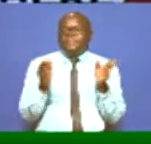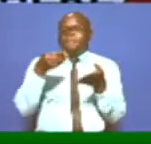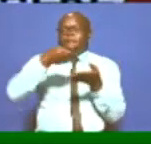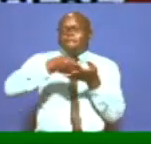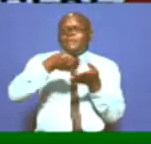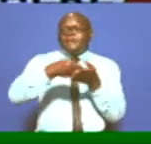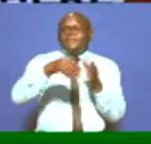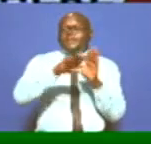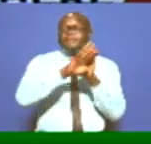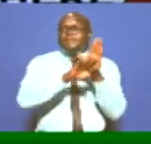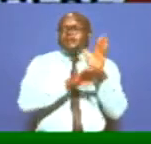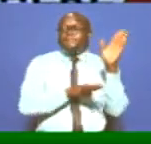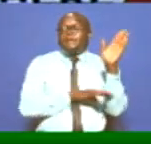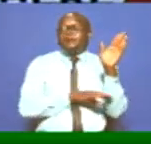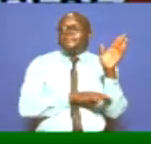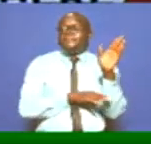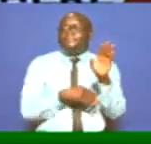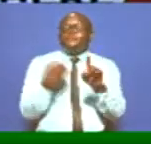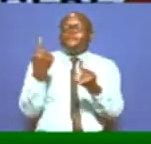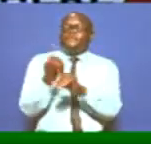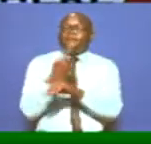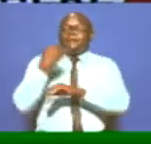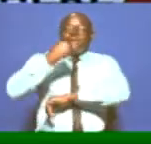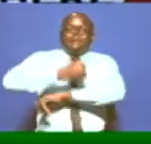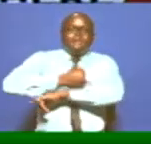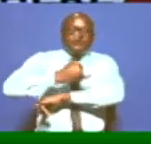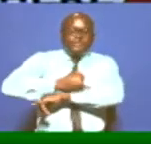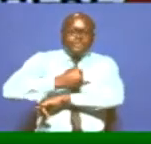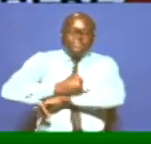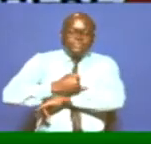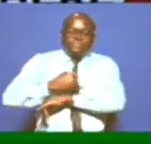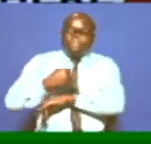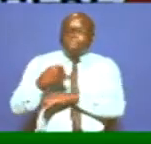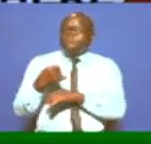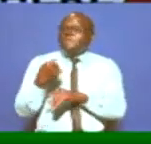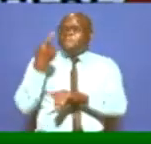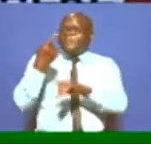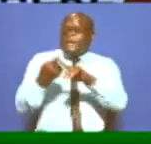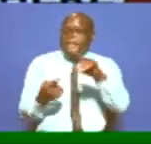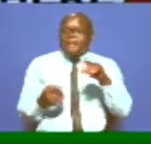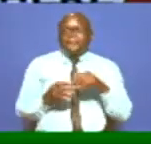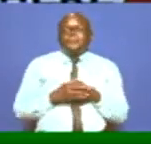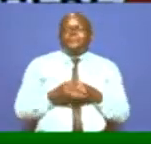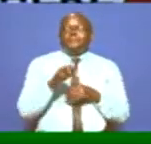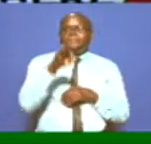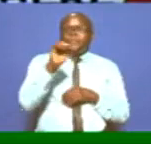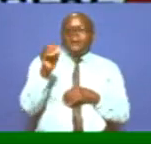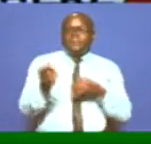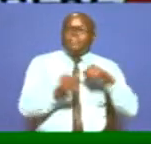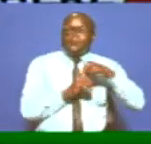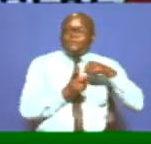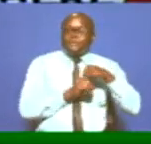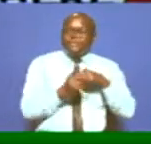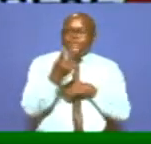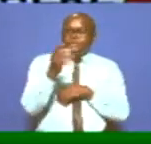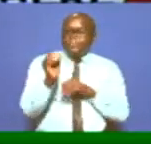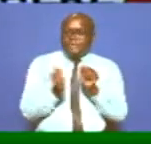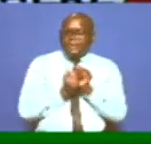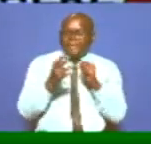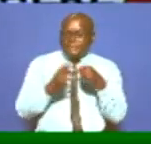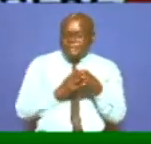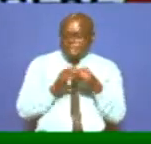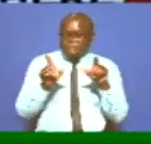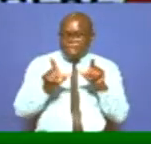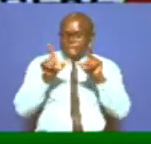statements in respect to the following institutions for the year ended 30th June 2019 and the